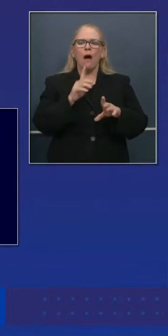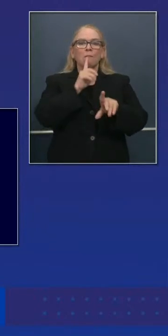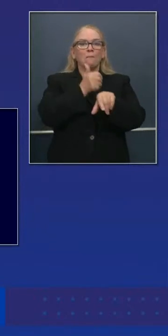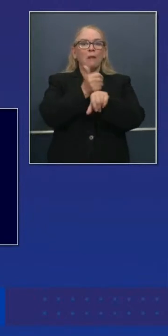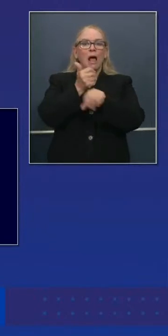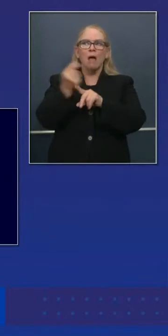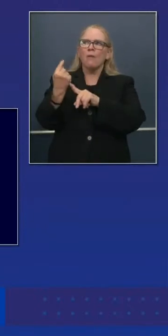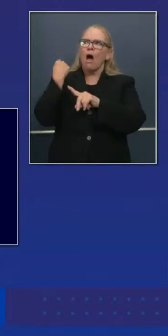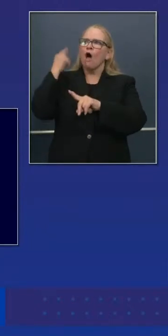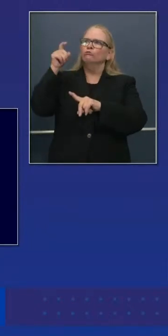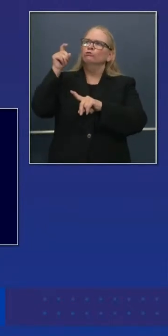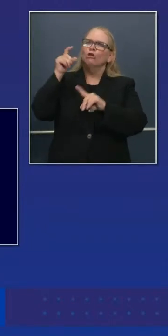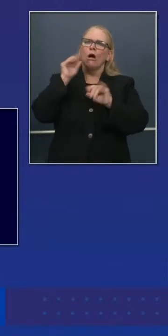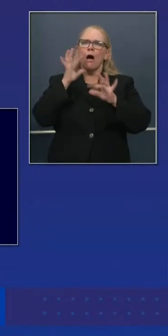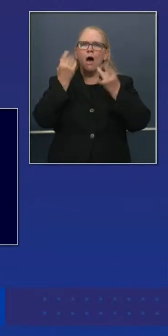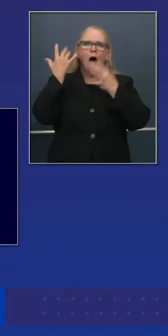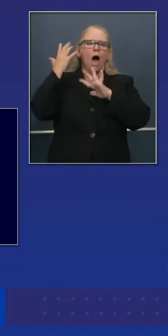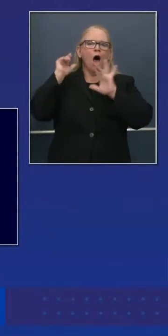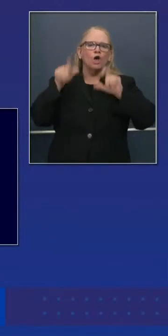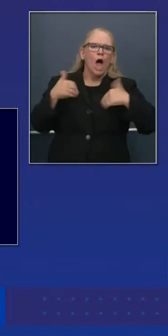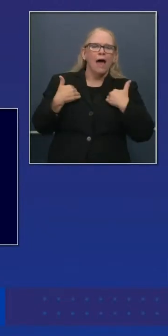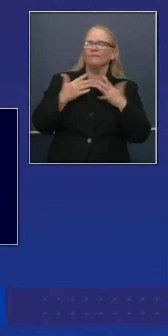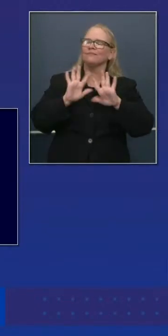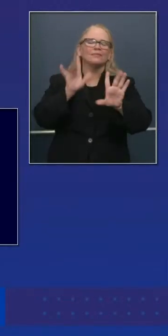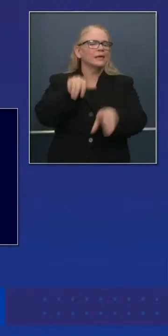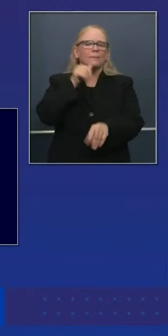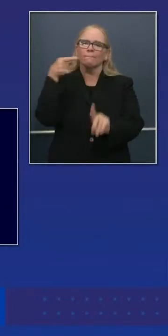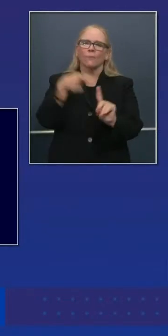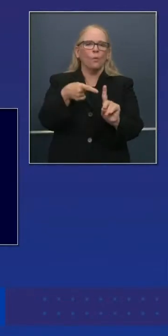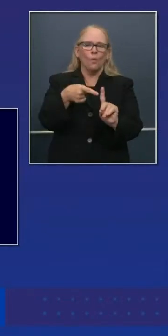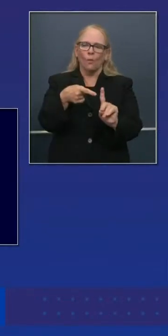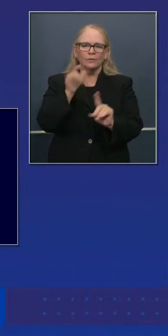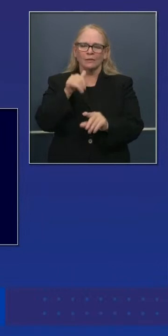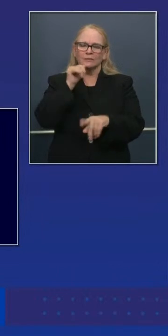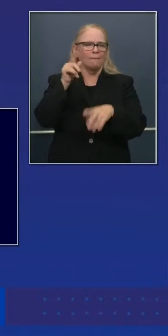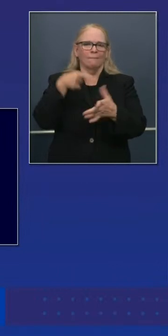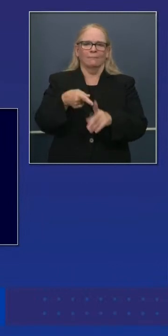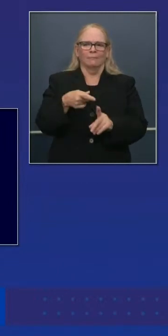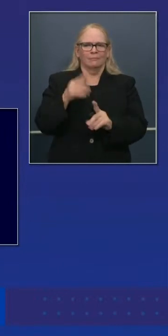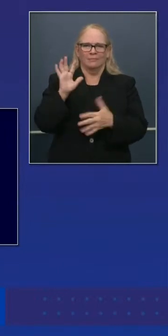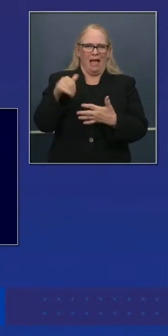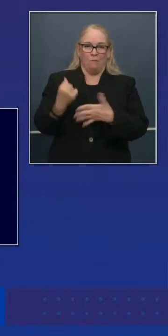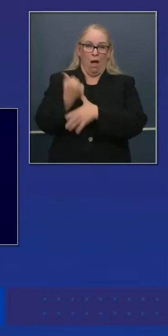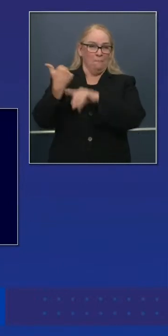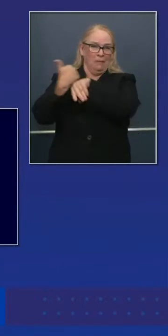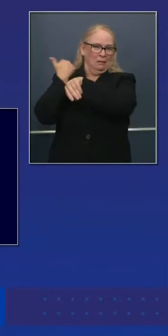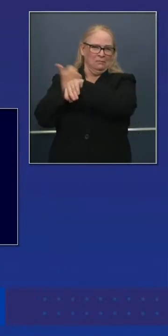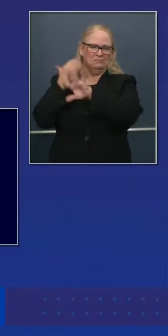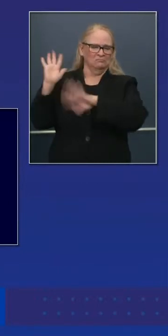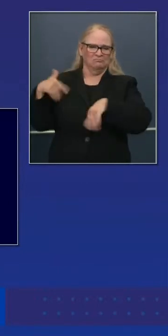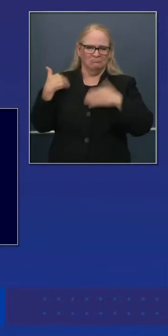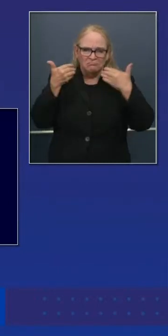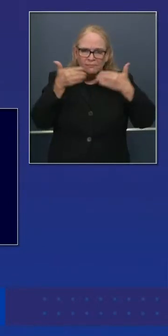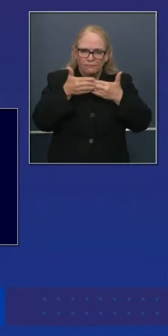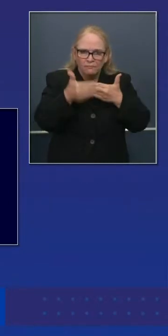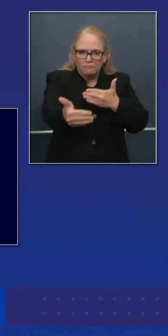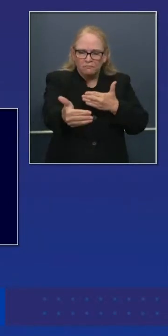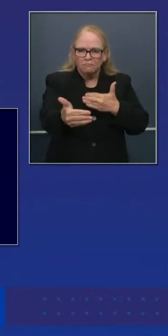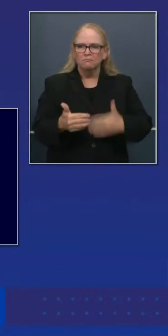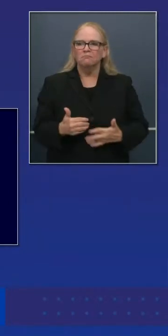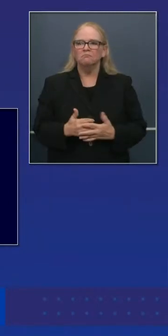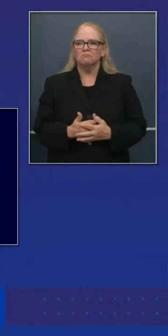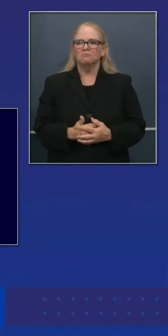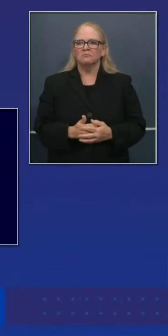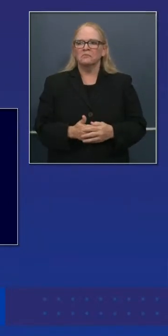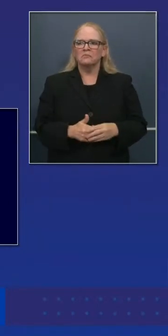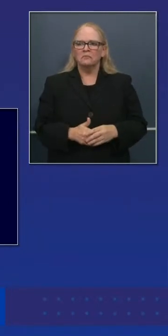been an area of deep focus, large-scale IT procurement in this state. And I would argue, you saw this a few